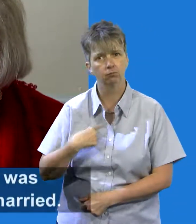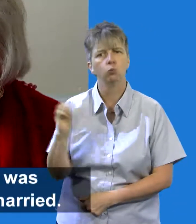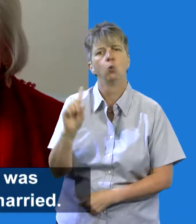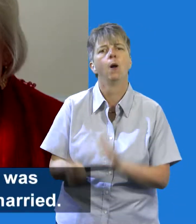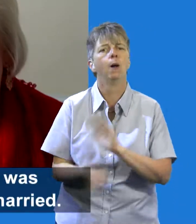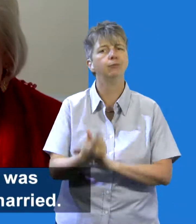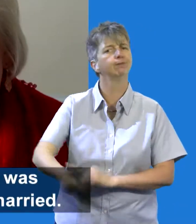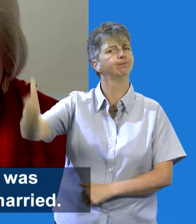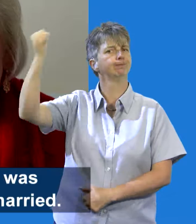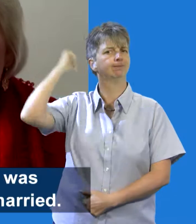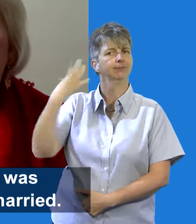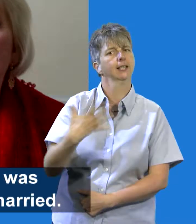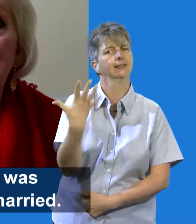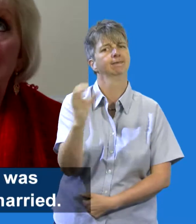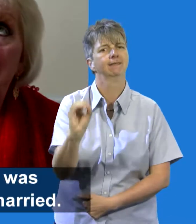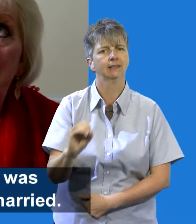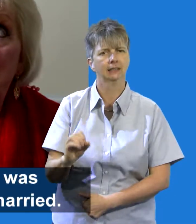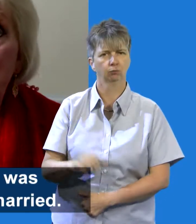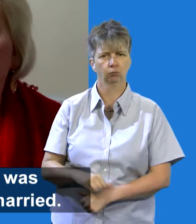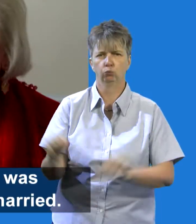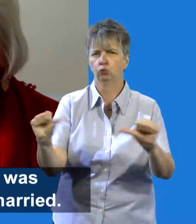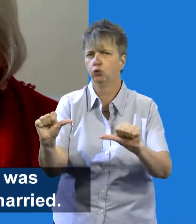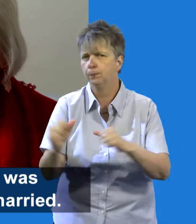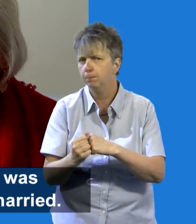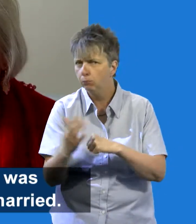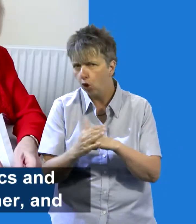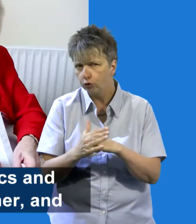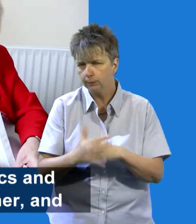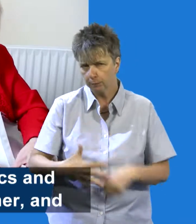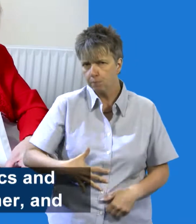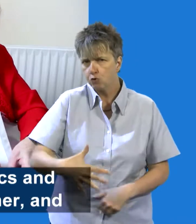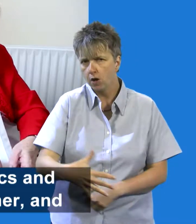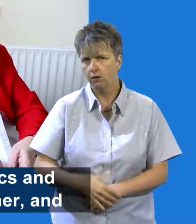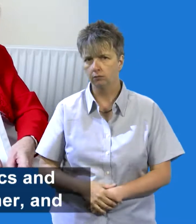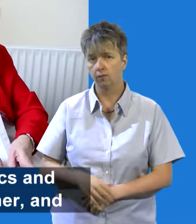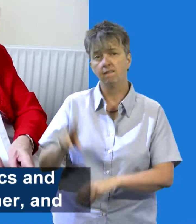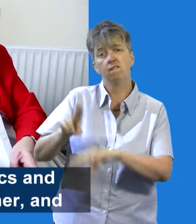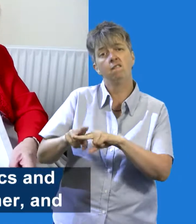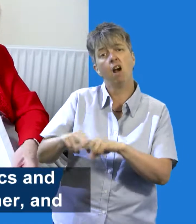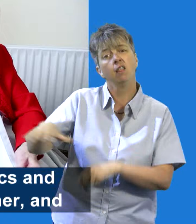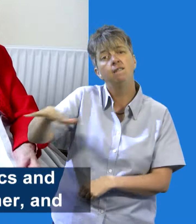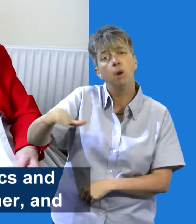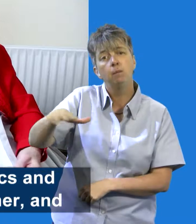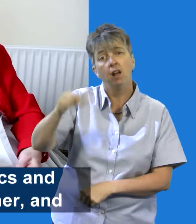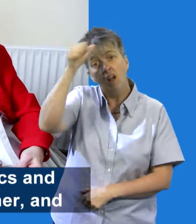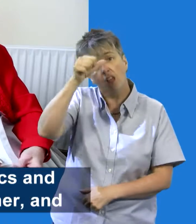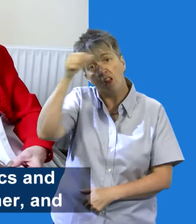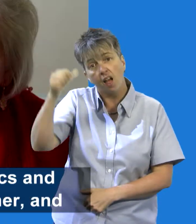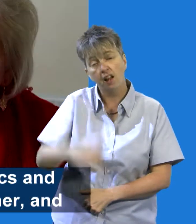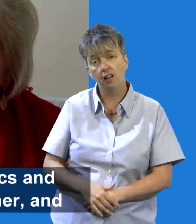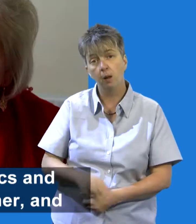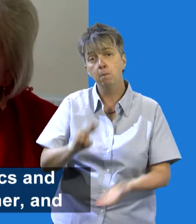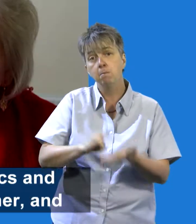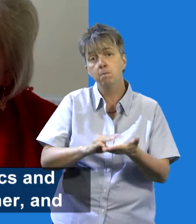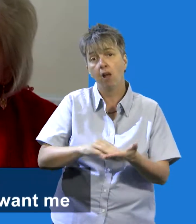What happened was she was pregnant in 1950. She wasn't married. My father's family were Catholics and she was a Jewish